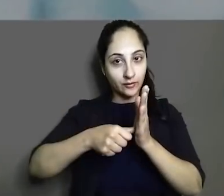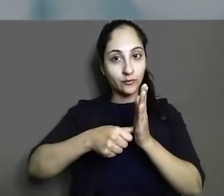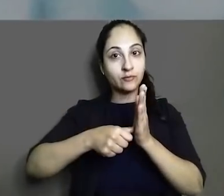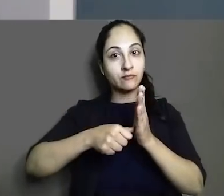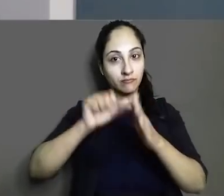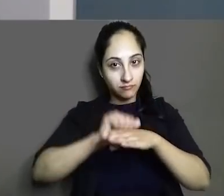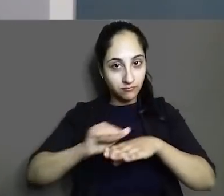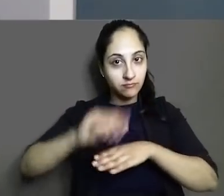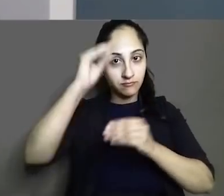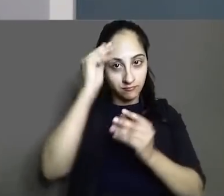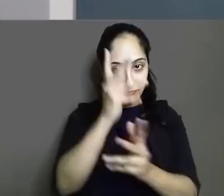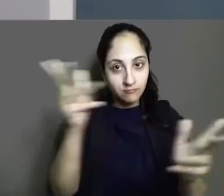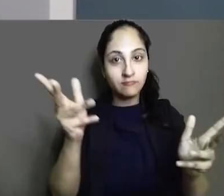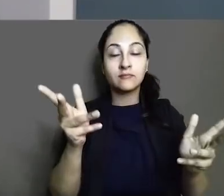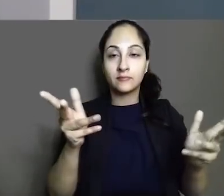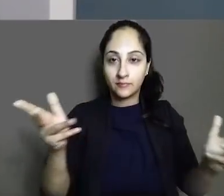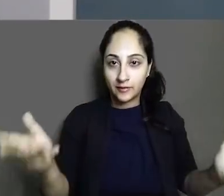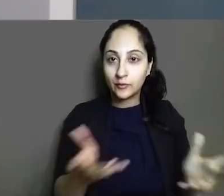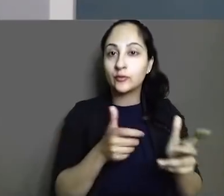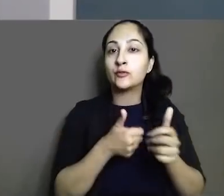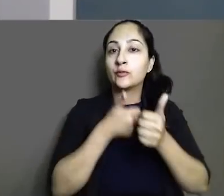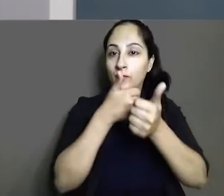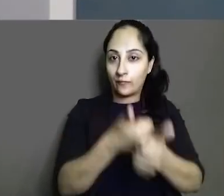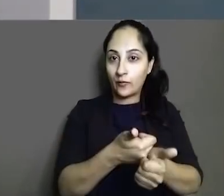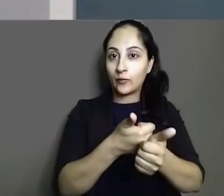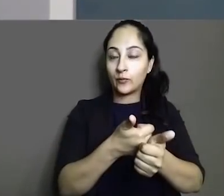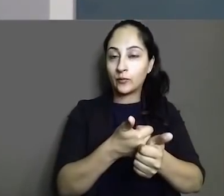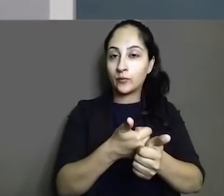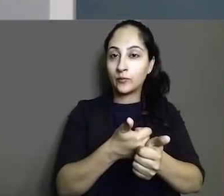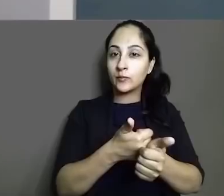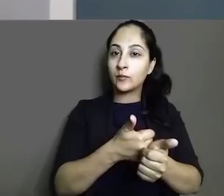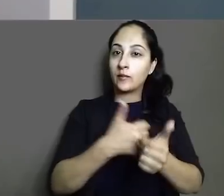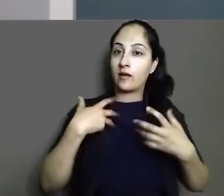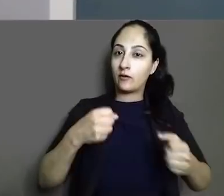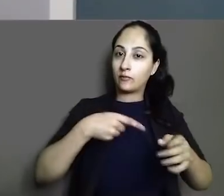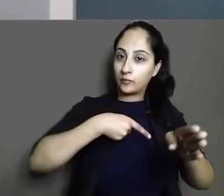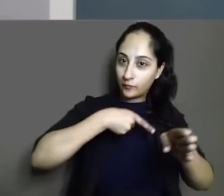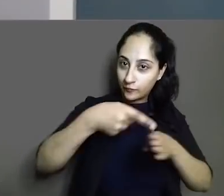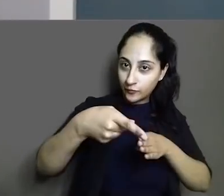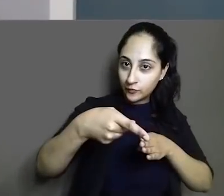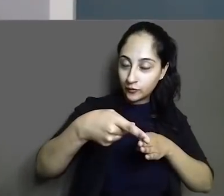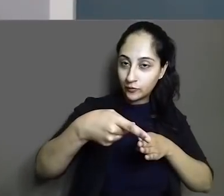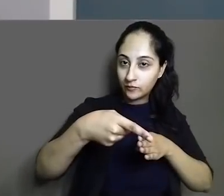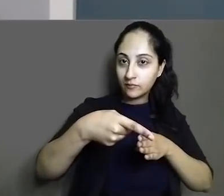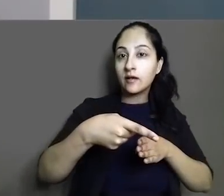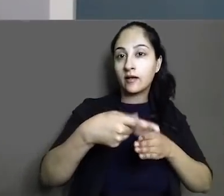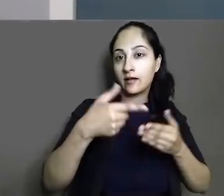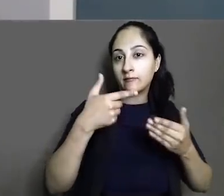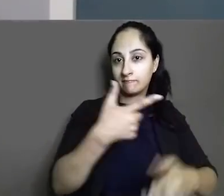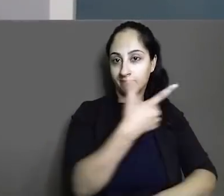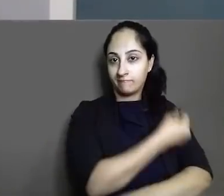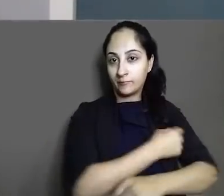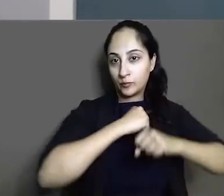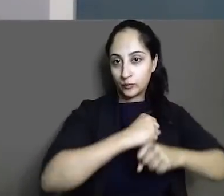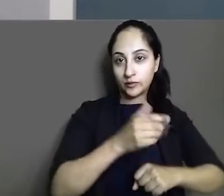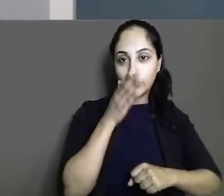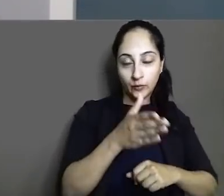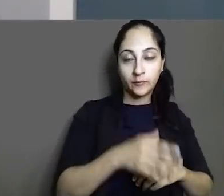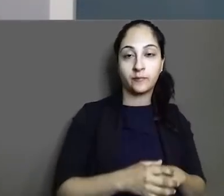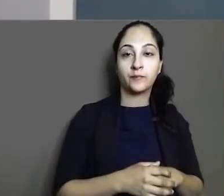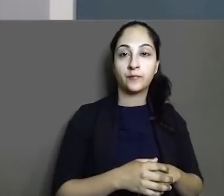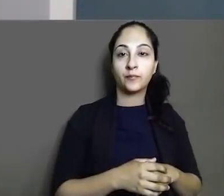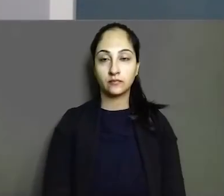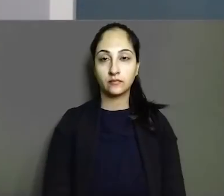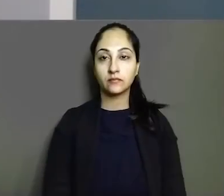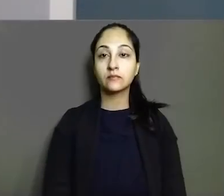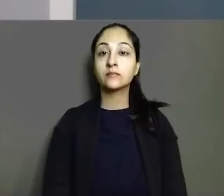spike protein. But like the mail, the recipe can't be delivered to your cells without an envelope because the mRNA is